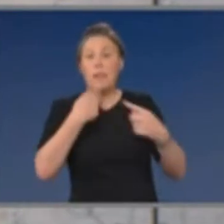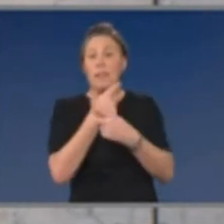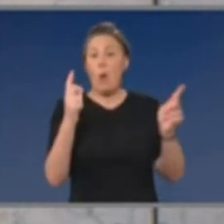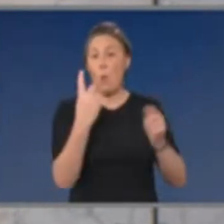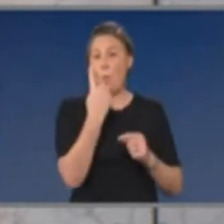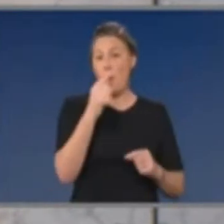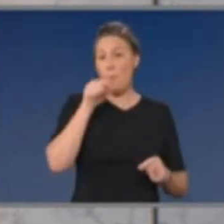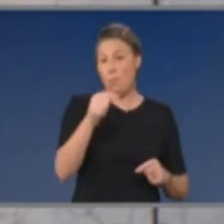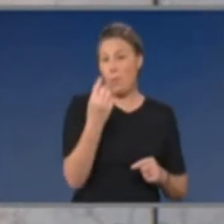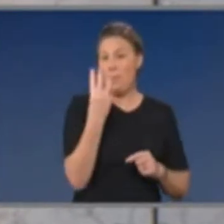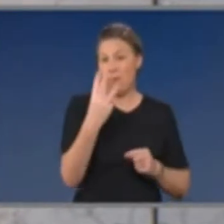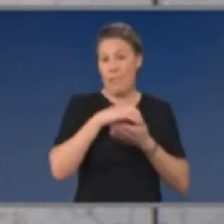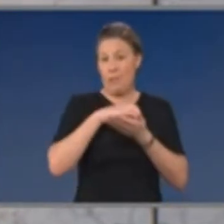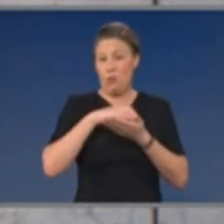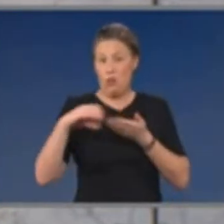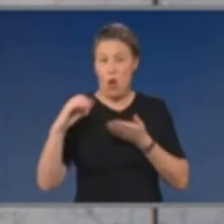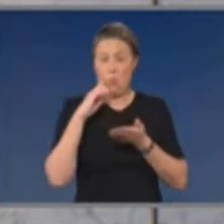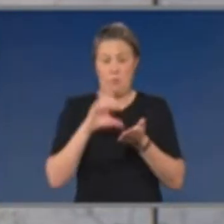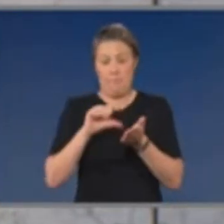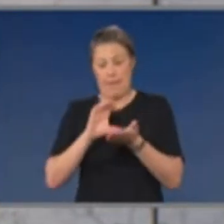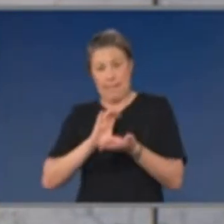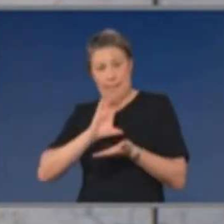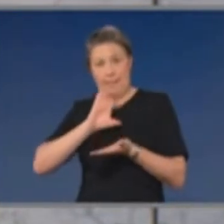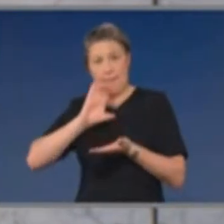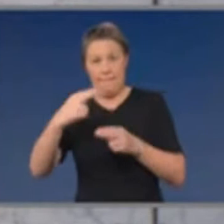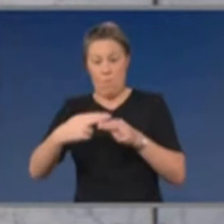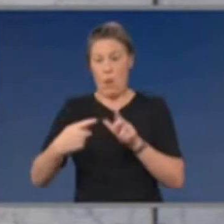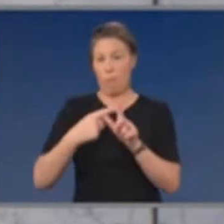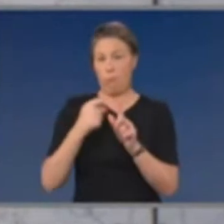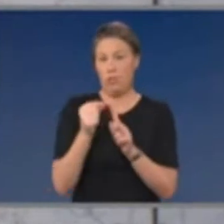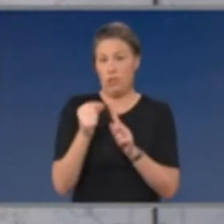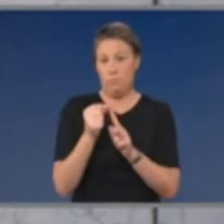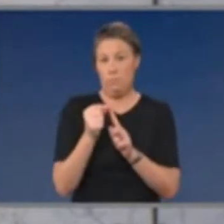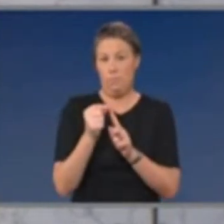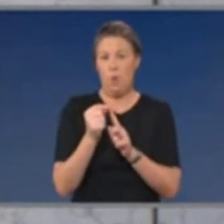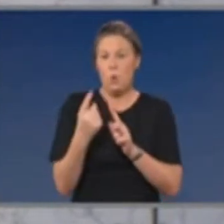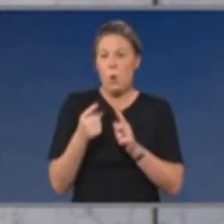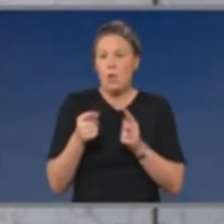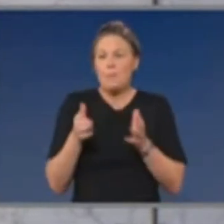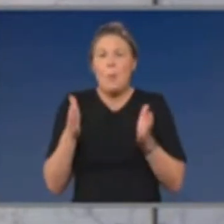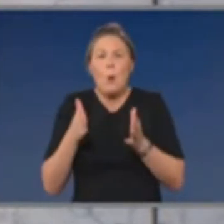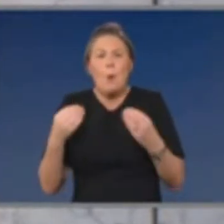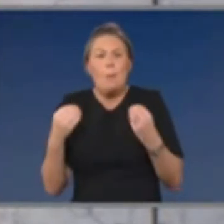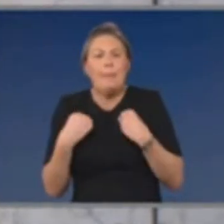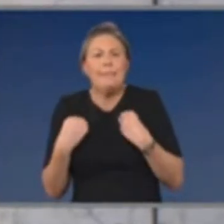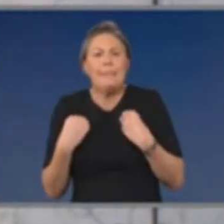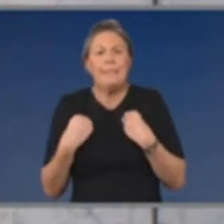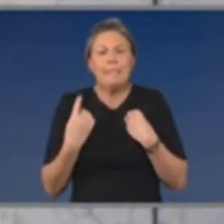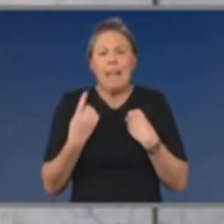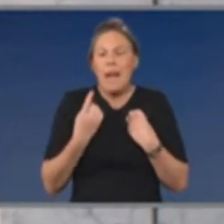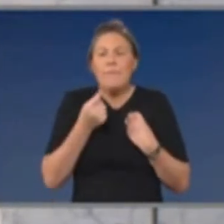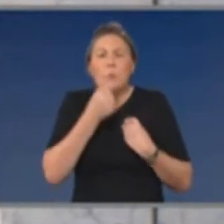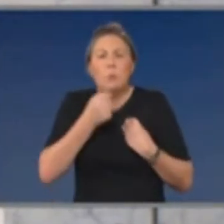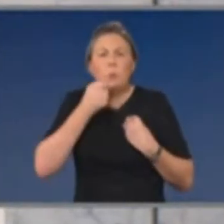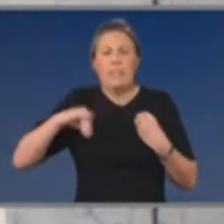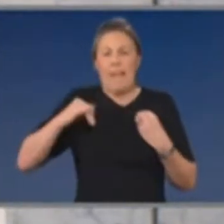$1.3 billion wage subsidy for apprentices and trainees. That was for small businesses with less than